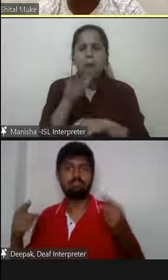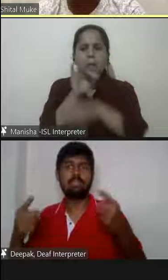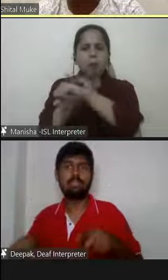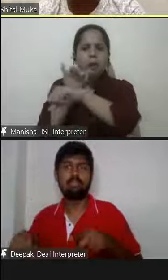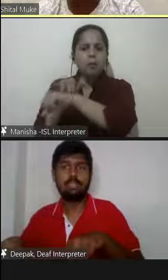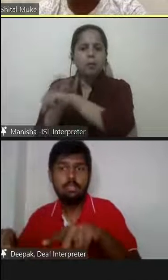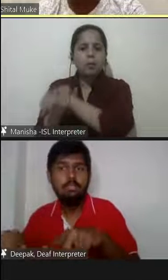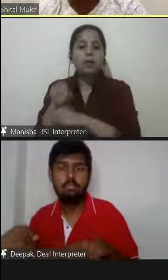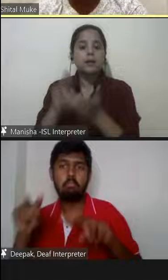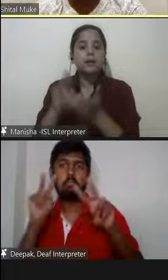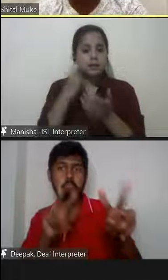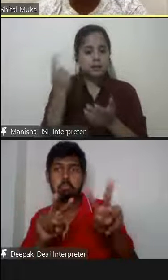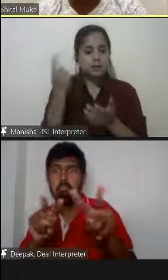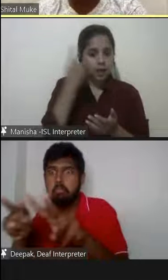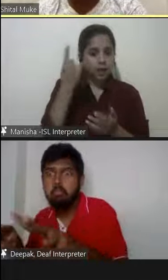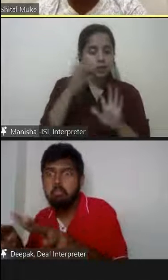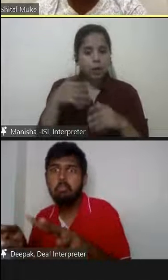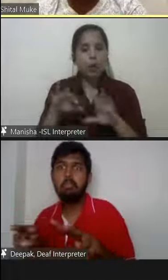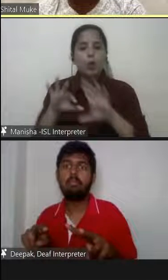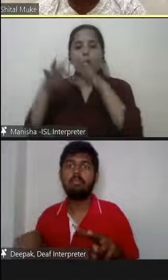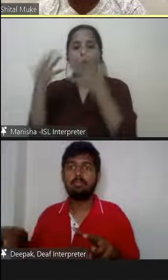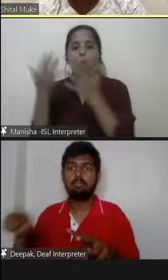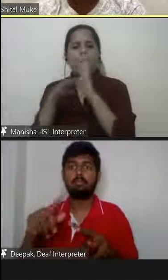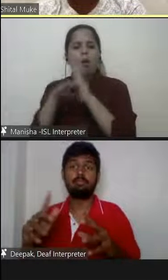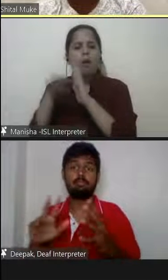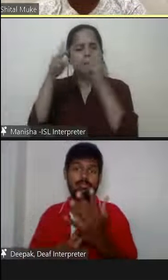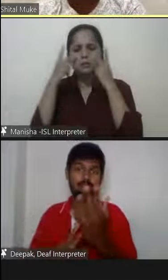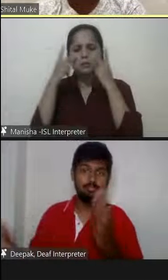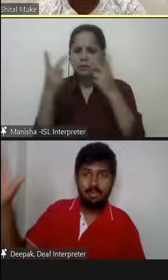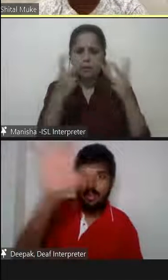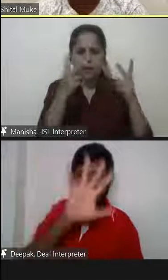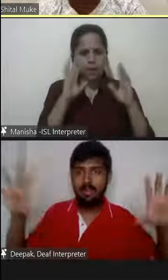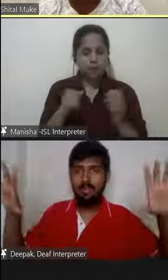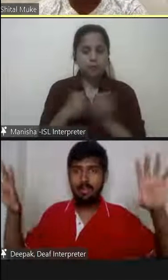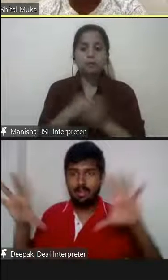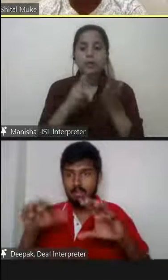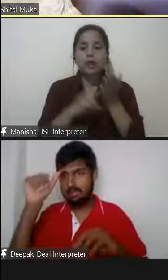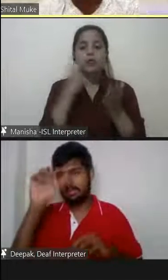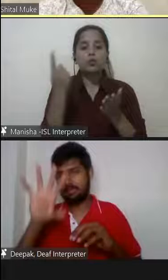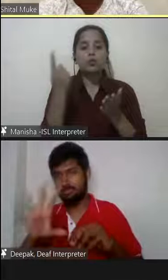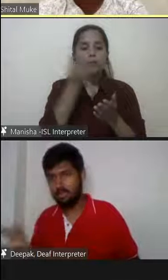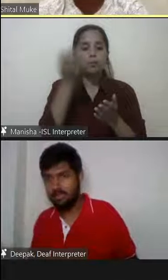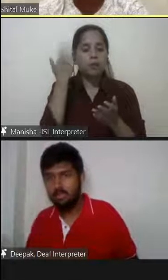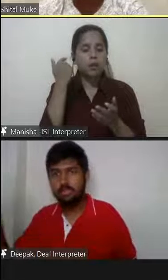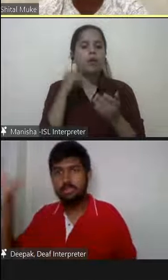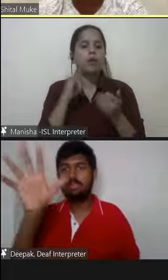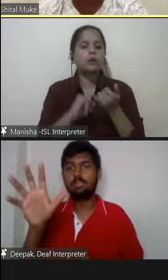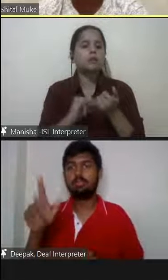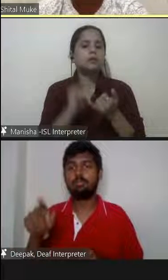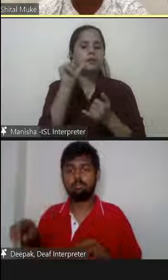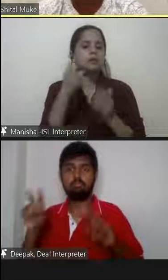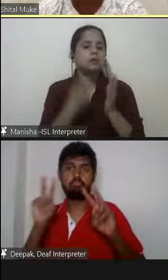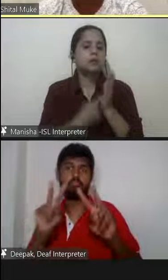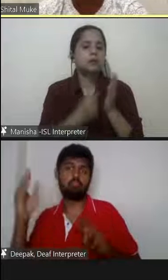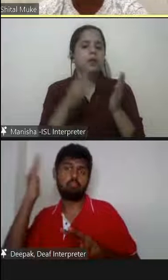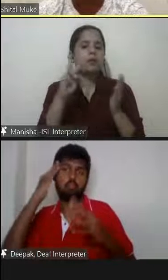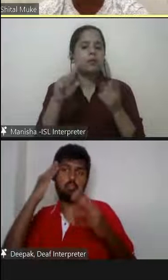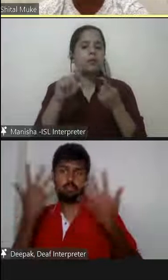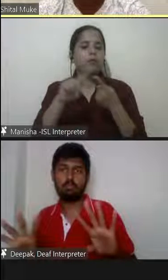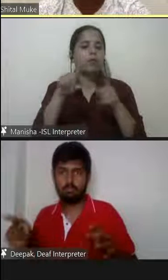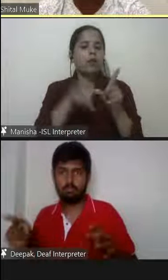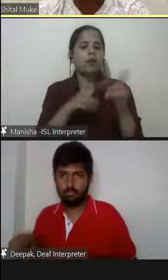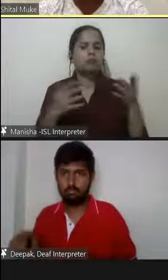national as well as the global level. And according to the National Health Survey conducted in